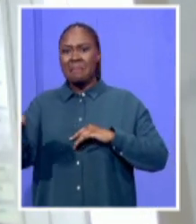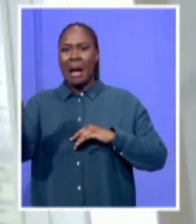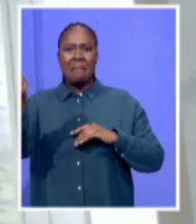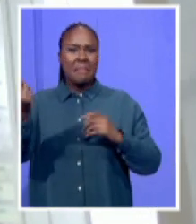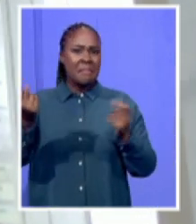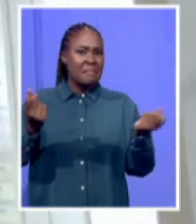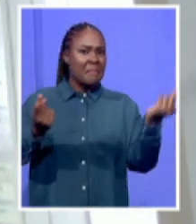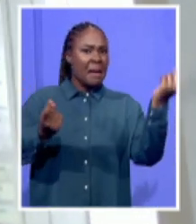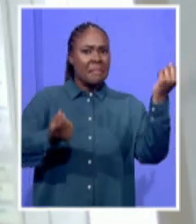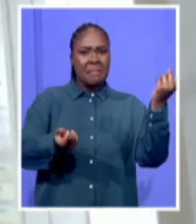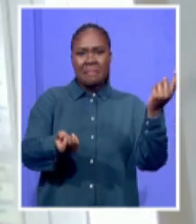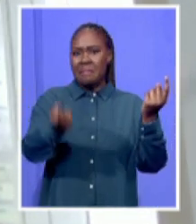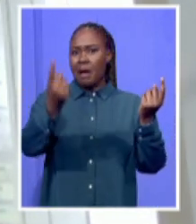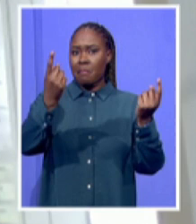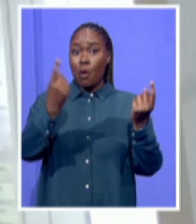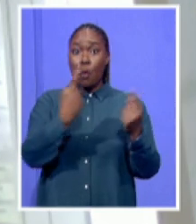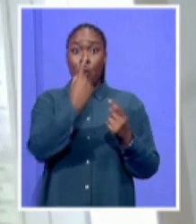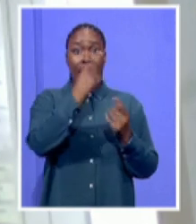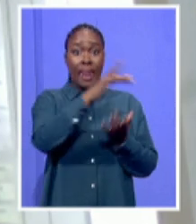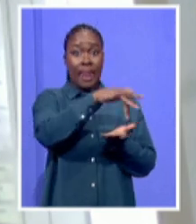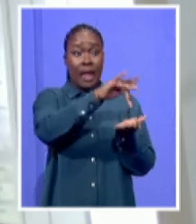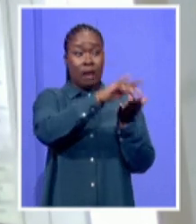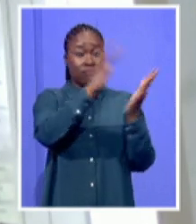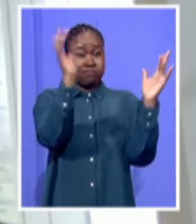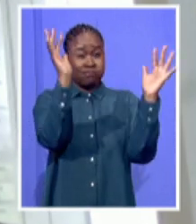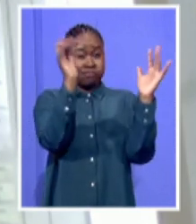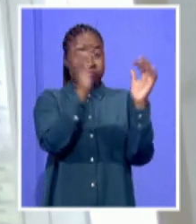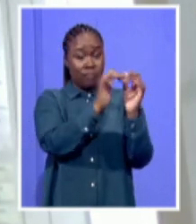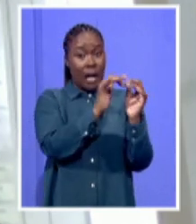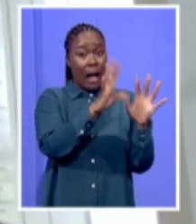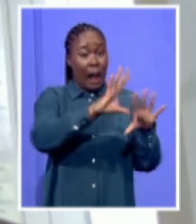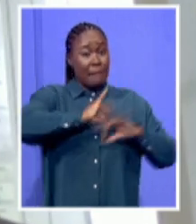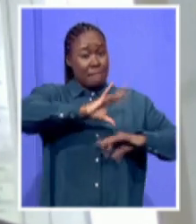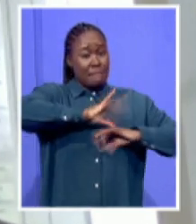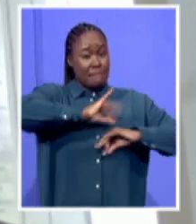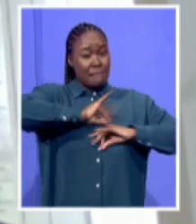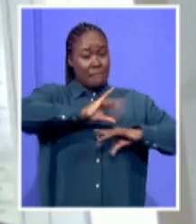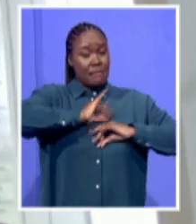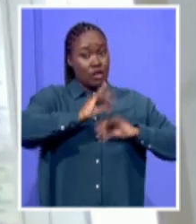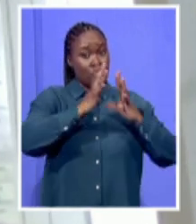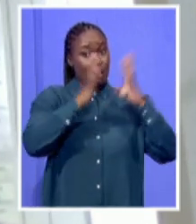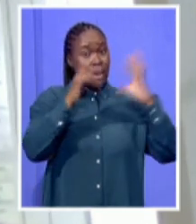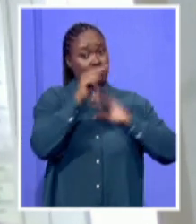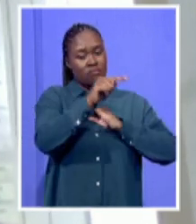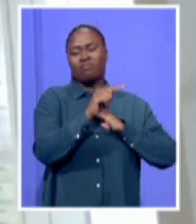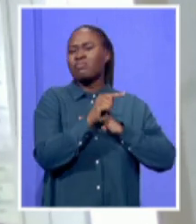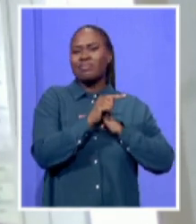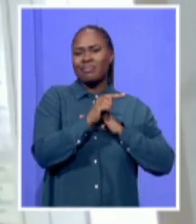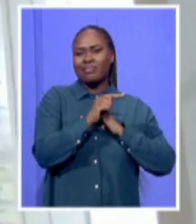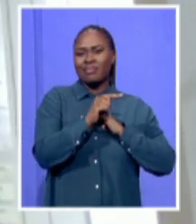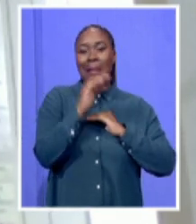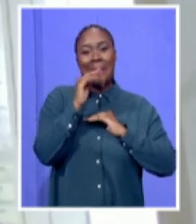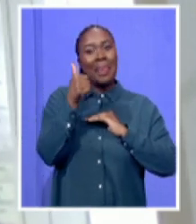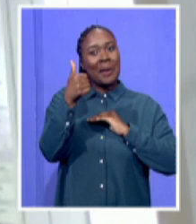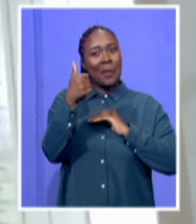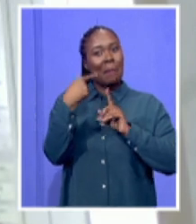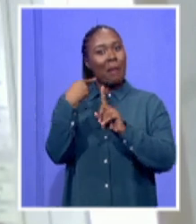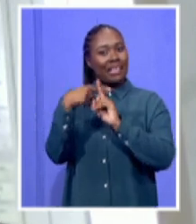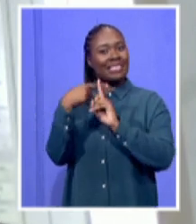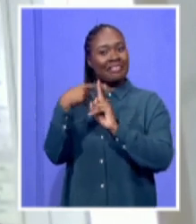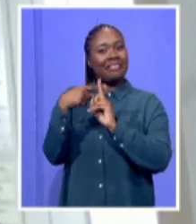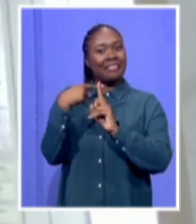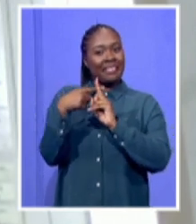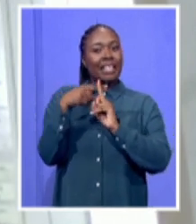not seeing particular nodes of infection. And that's, I guess, a good sign. It means that there's a